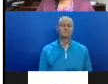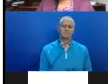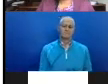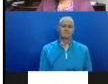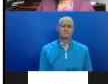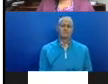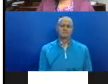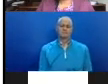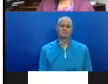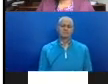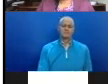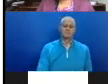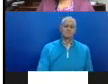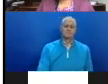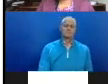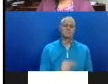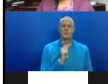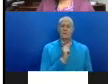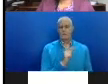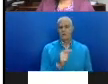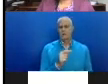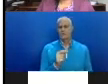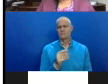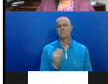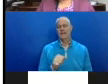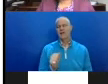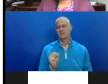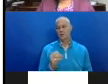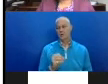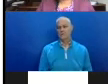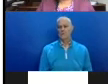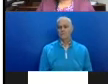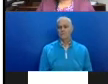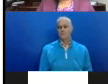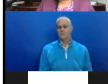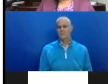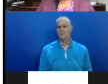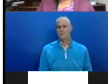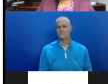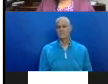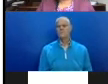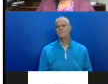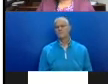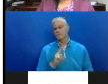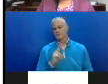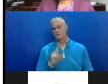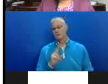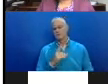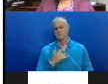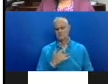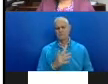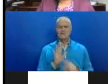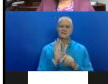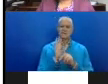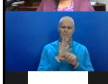But those would be but so there usually often needs to be pressure in the